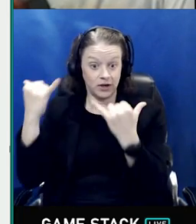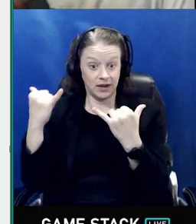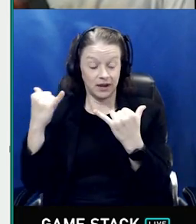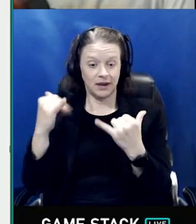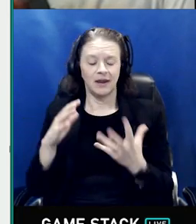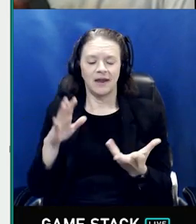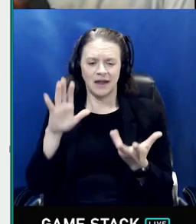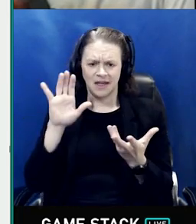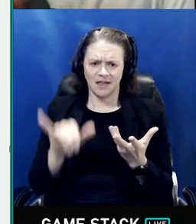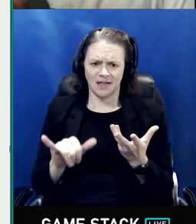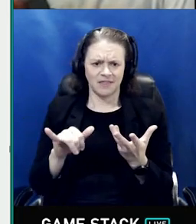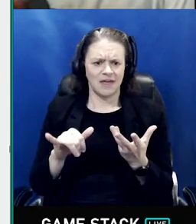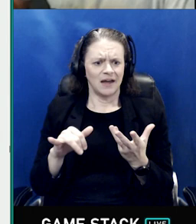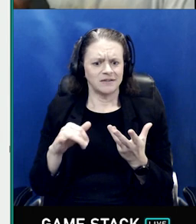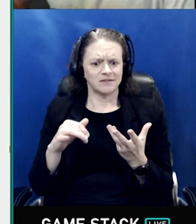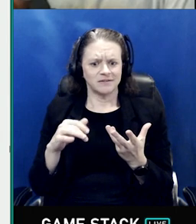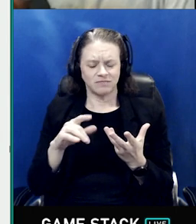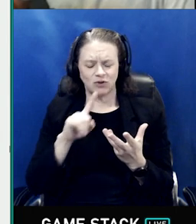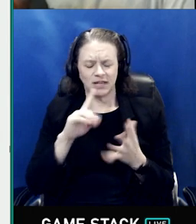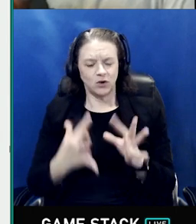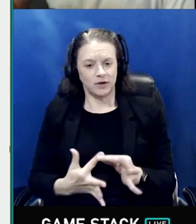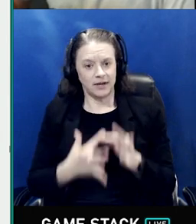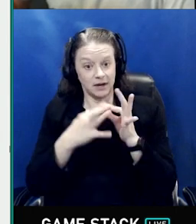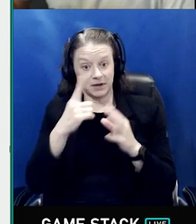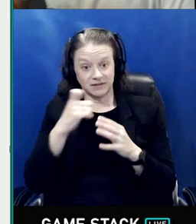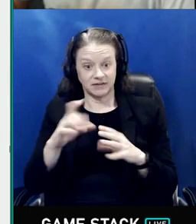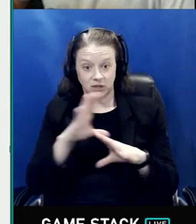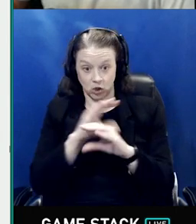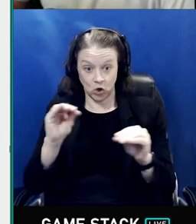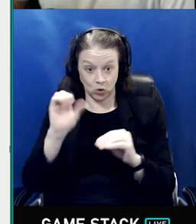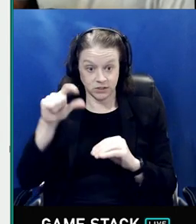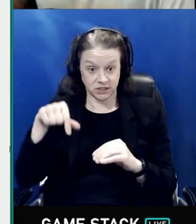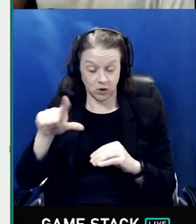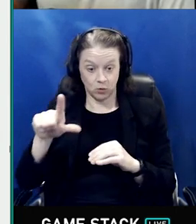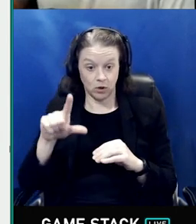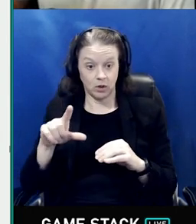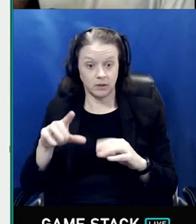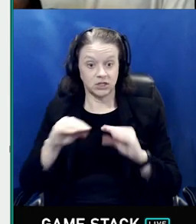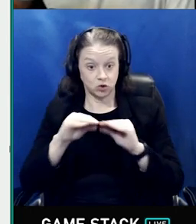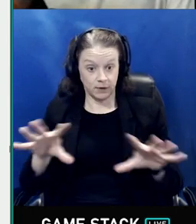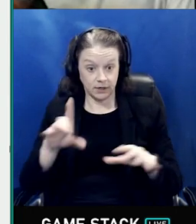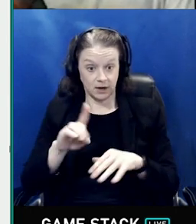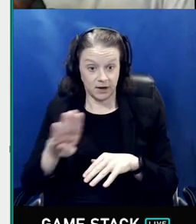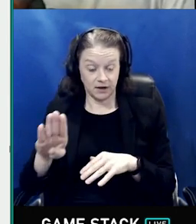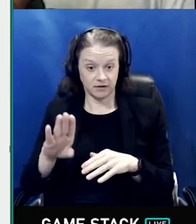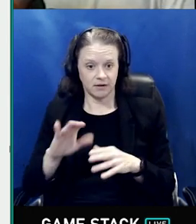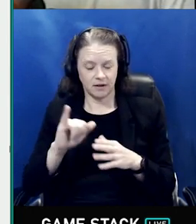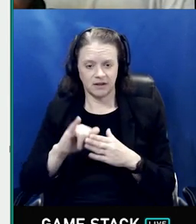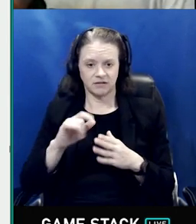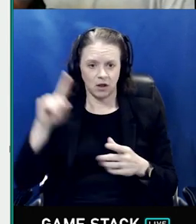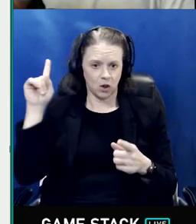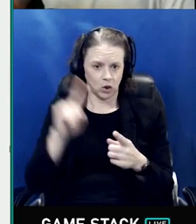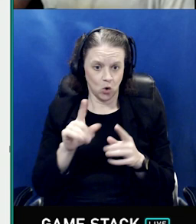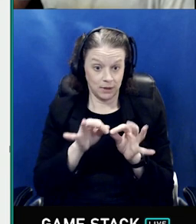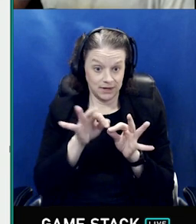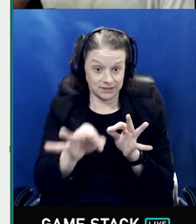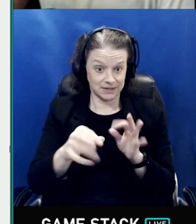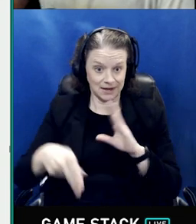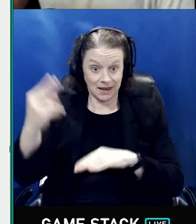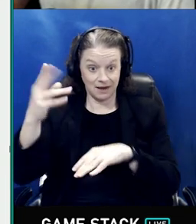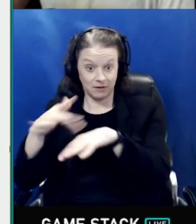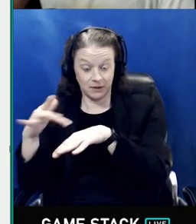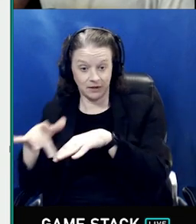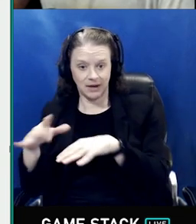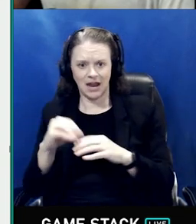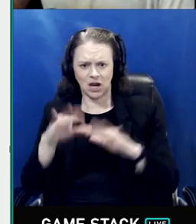distributed NoSQL database. That can provide extreme low latency and high availability, and also because of great features like change feed that